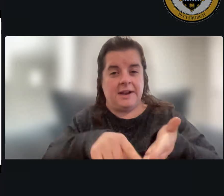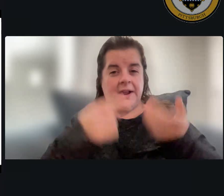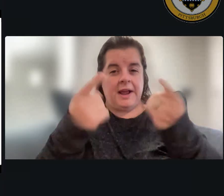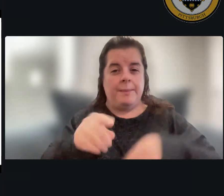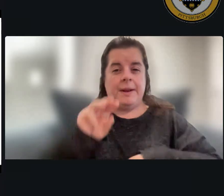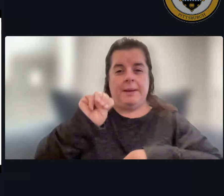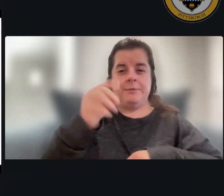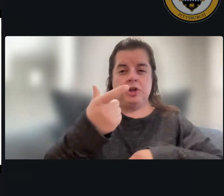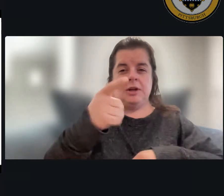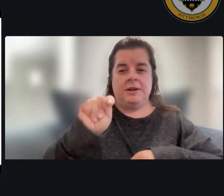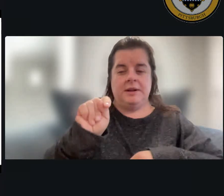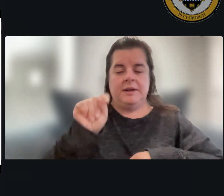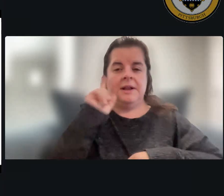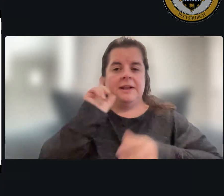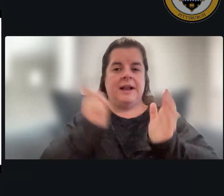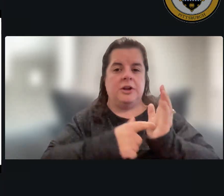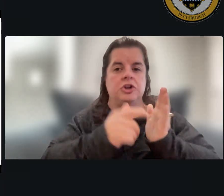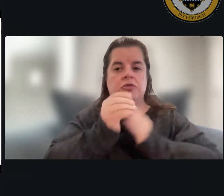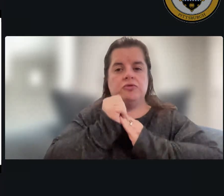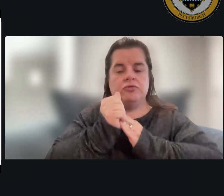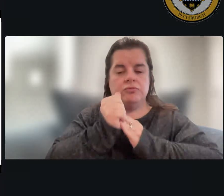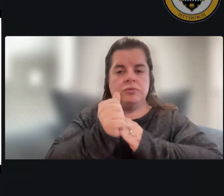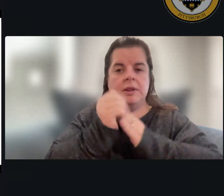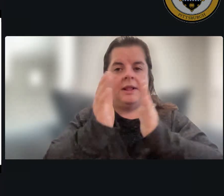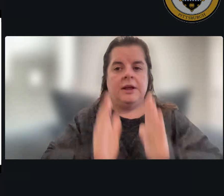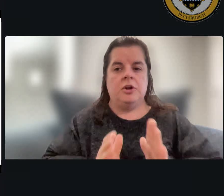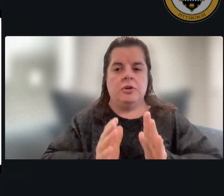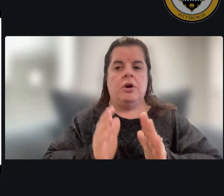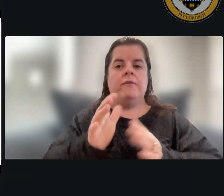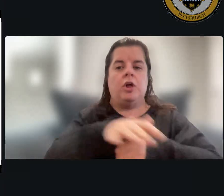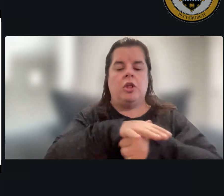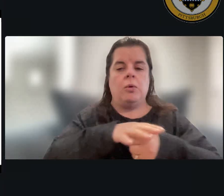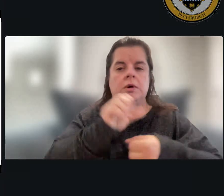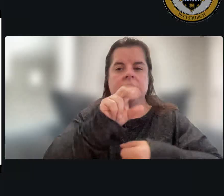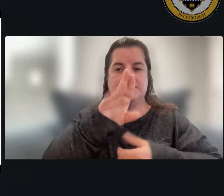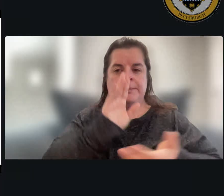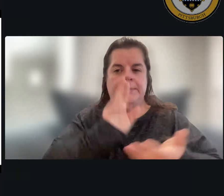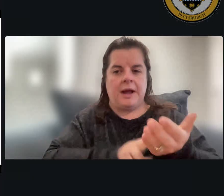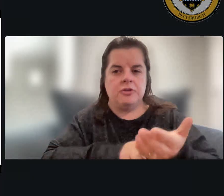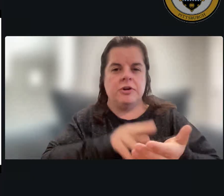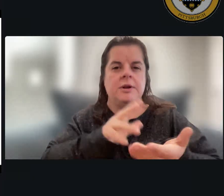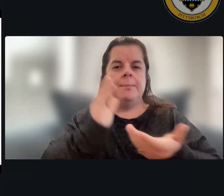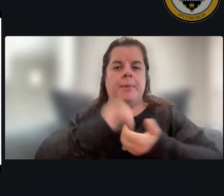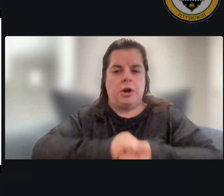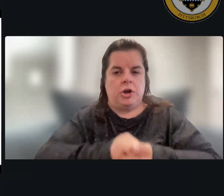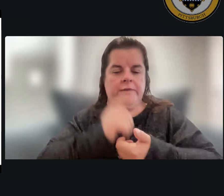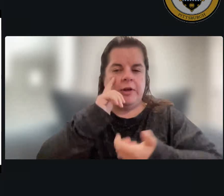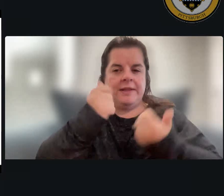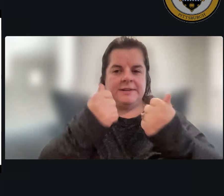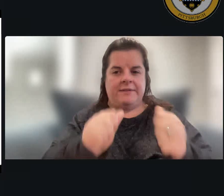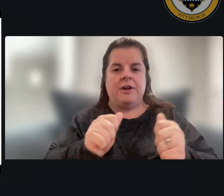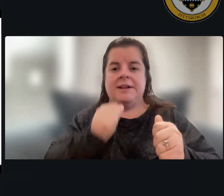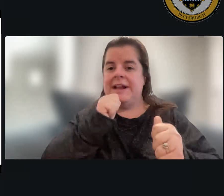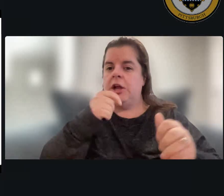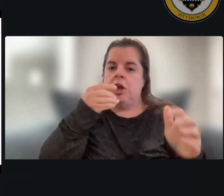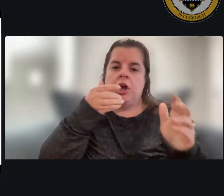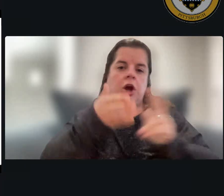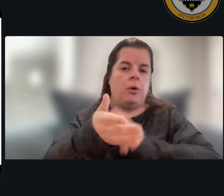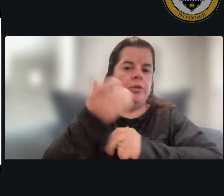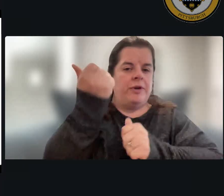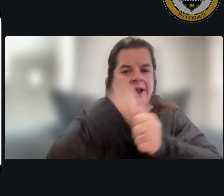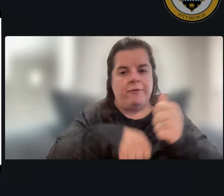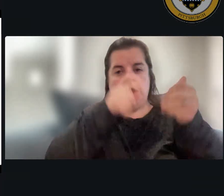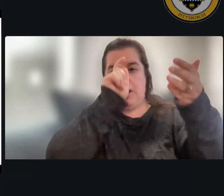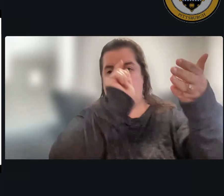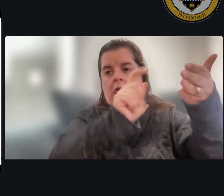nationally recognized leader. They also have local subcontractors partnering with them in this effort. I am not going to go through every single bullet on the screen there